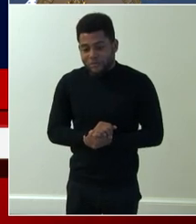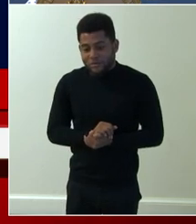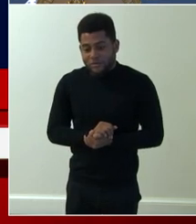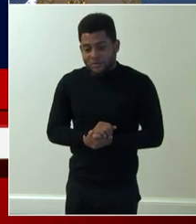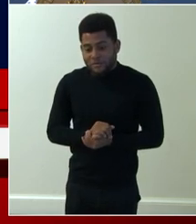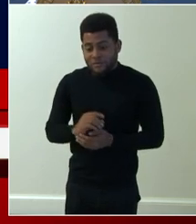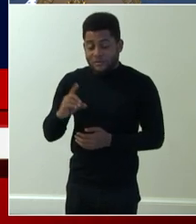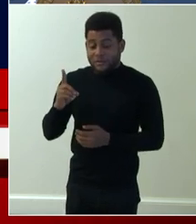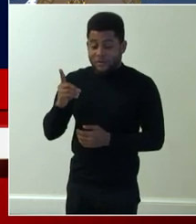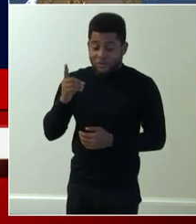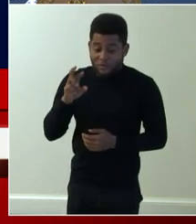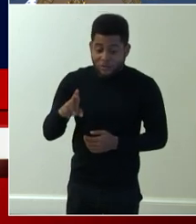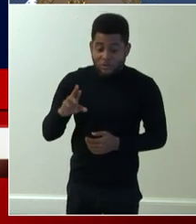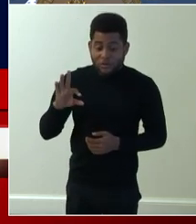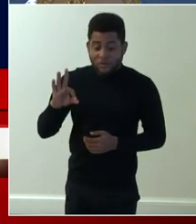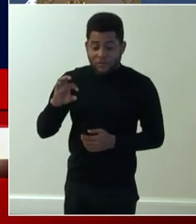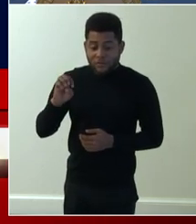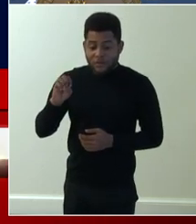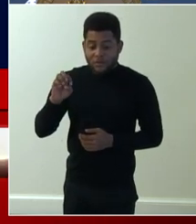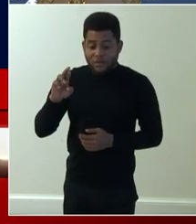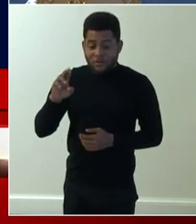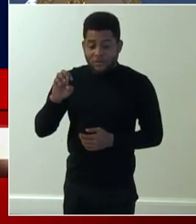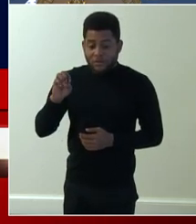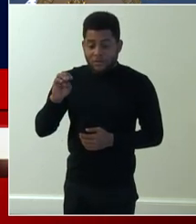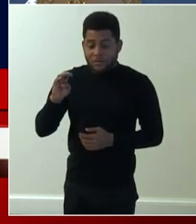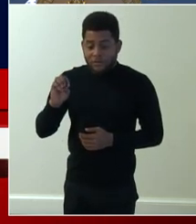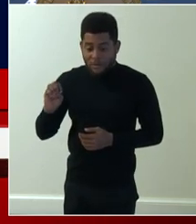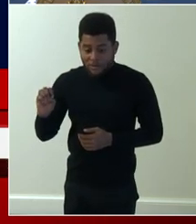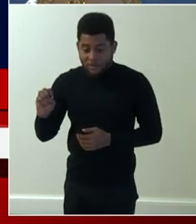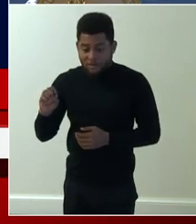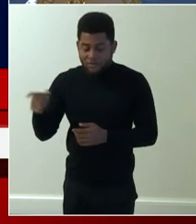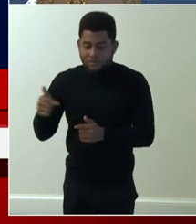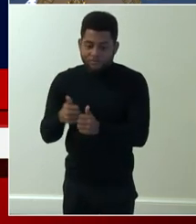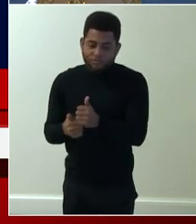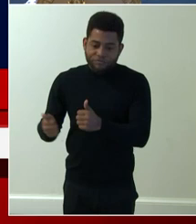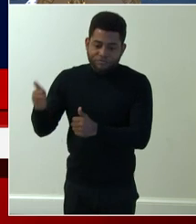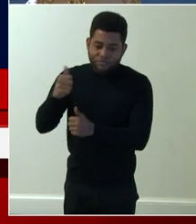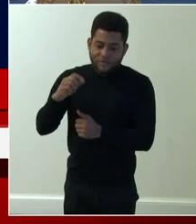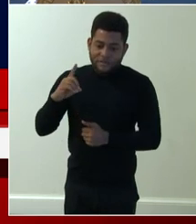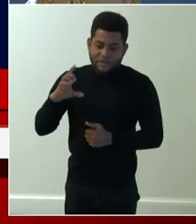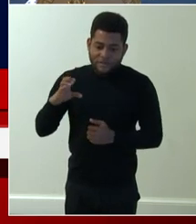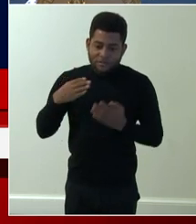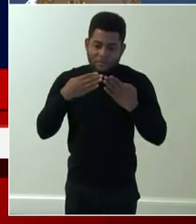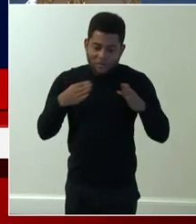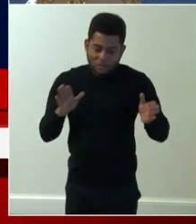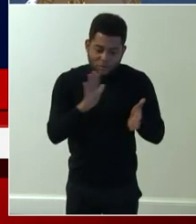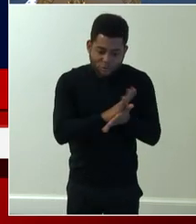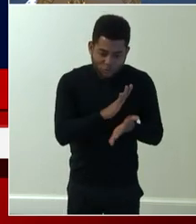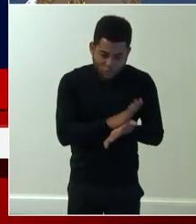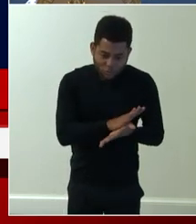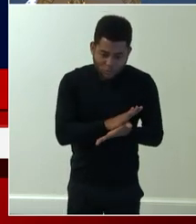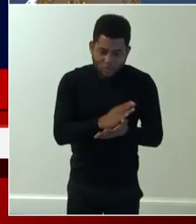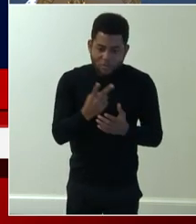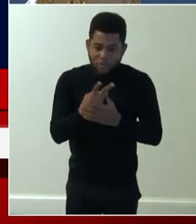and our state superintendent is also here. I want to first talk about our